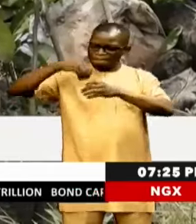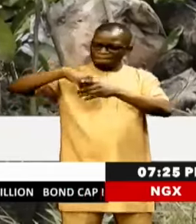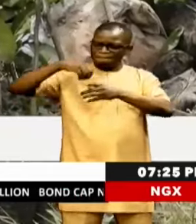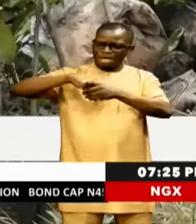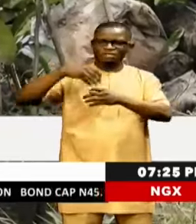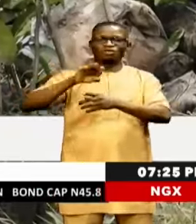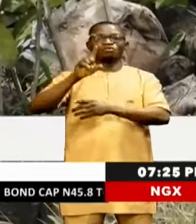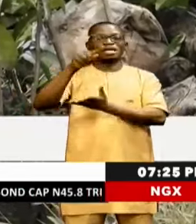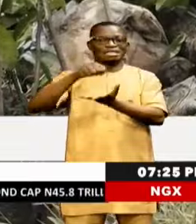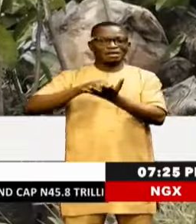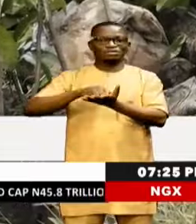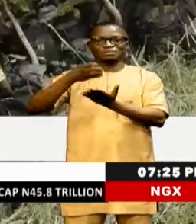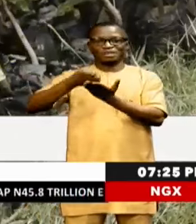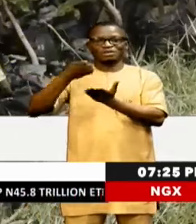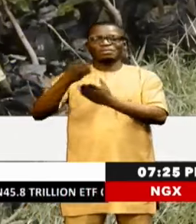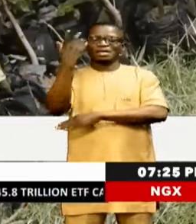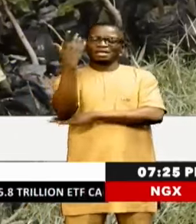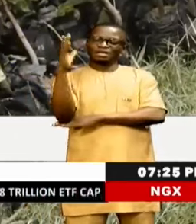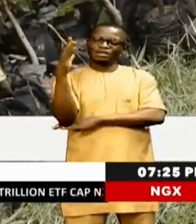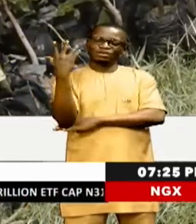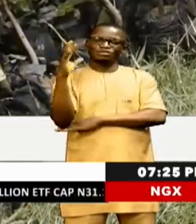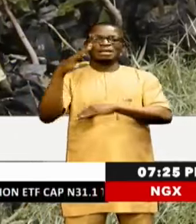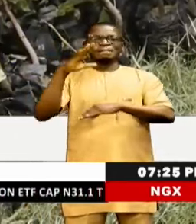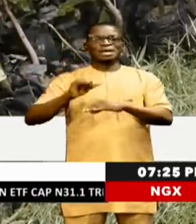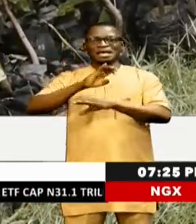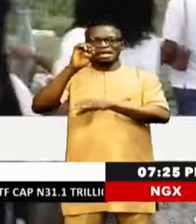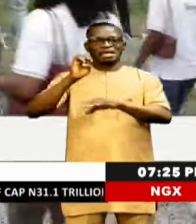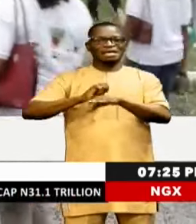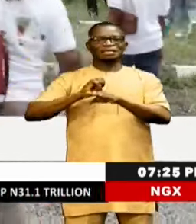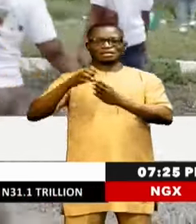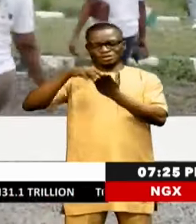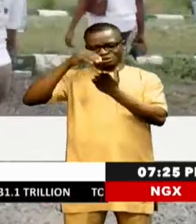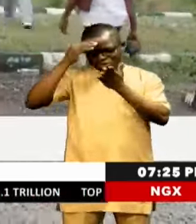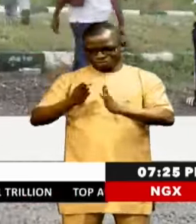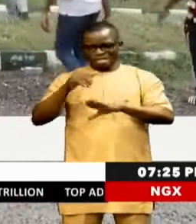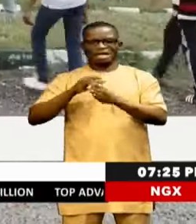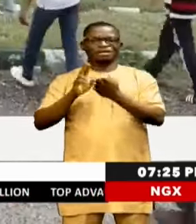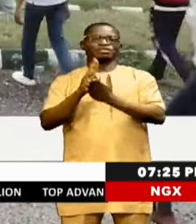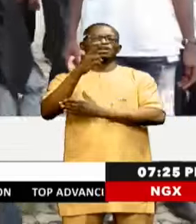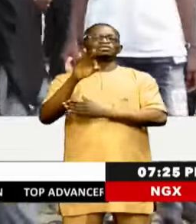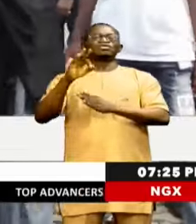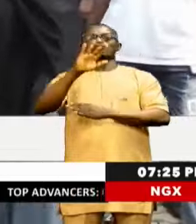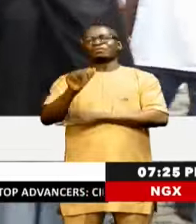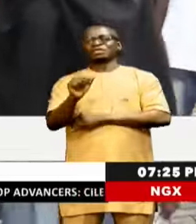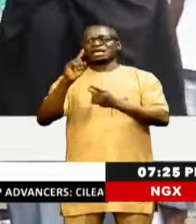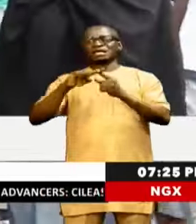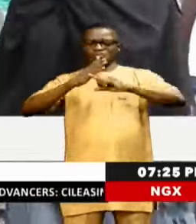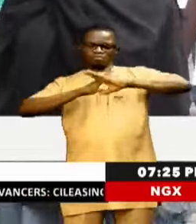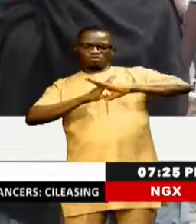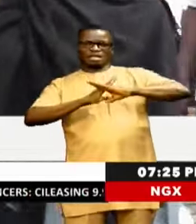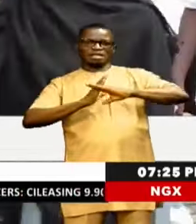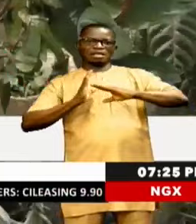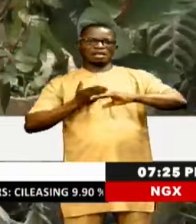of 1,000 economic trees by engaging students at the University of Abuja to protect the planet and